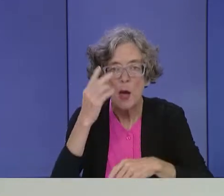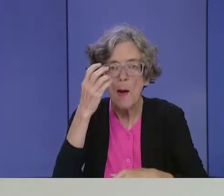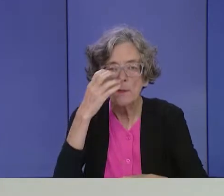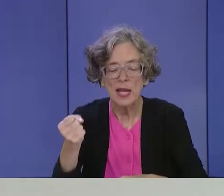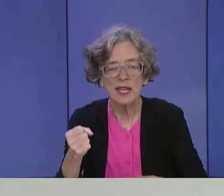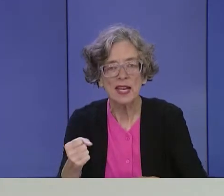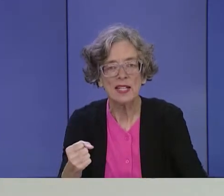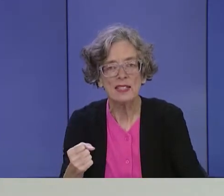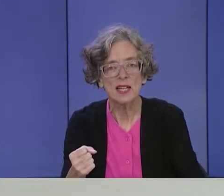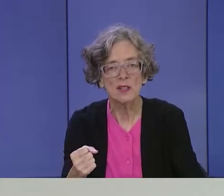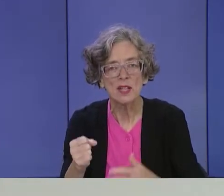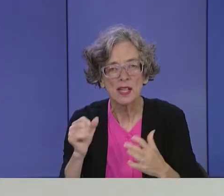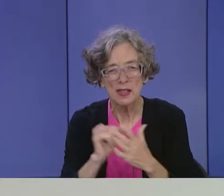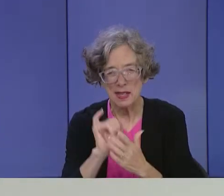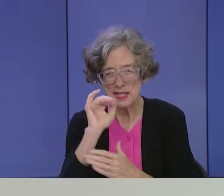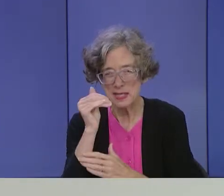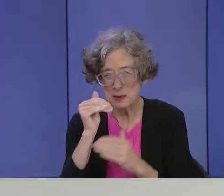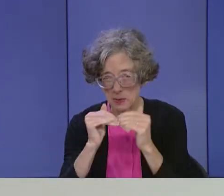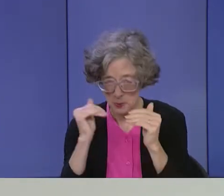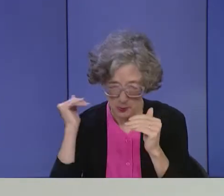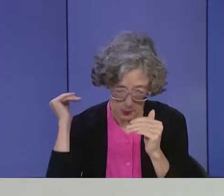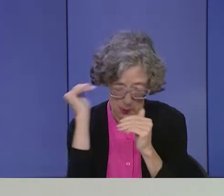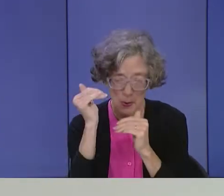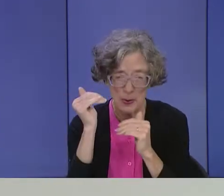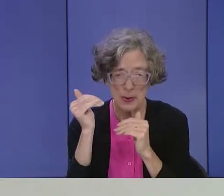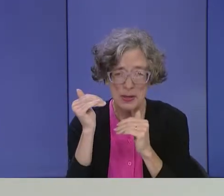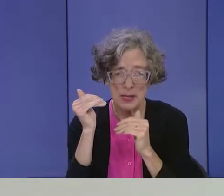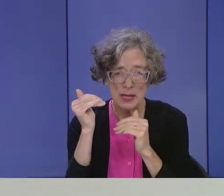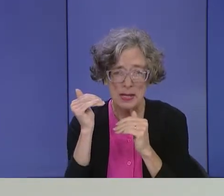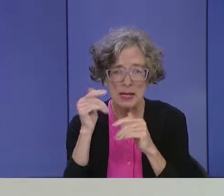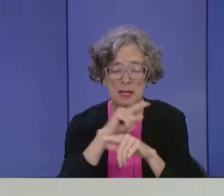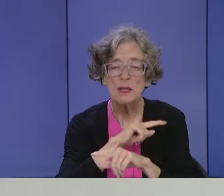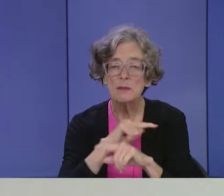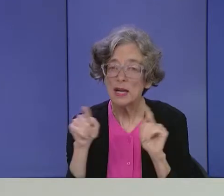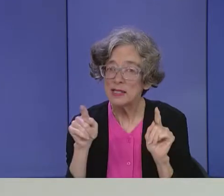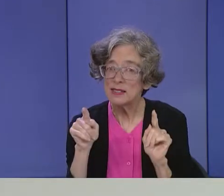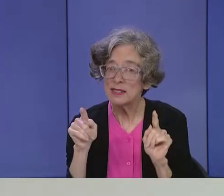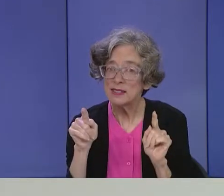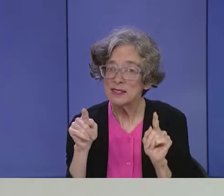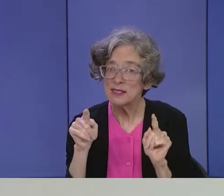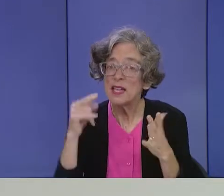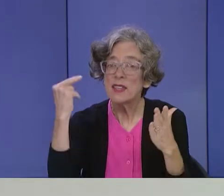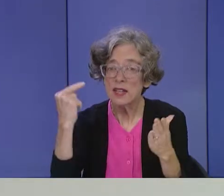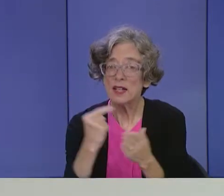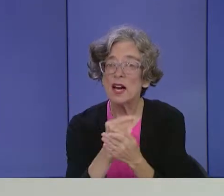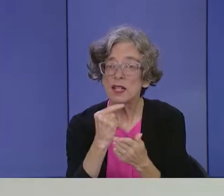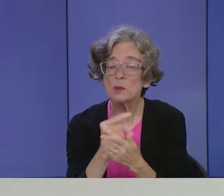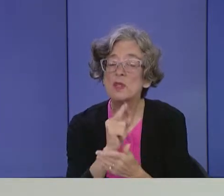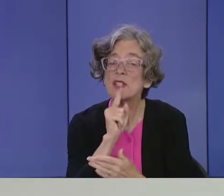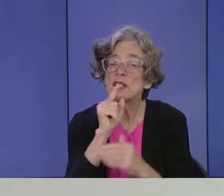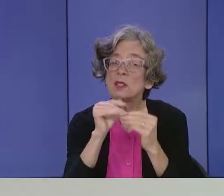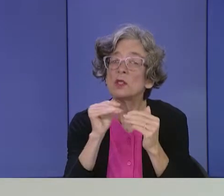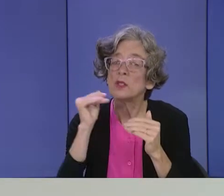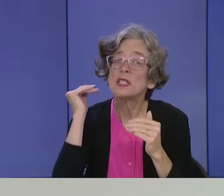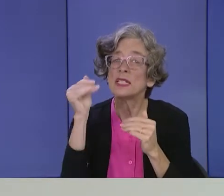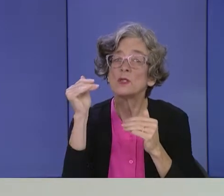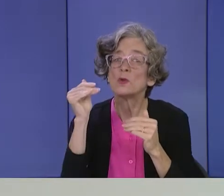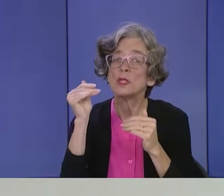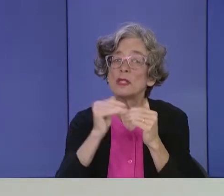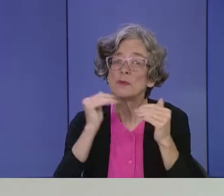eyes out, seems a little extreme. And yet, the gospel is extreme.